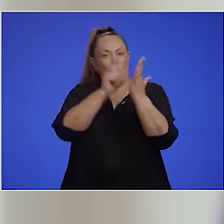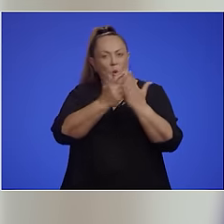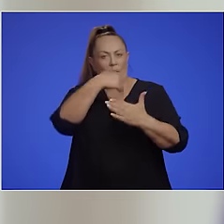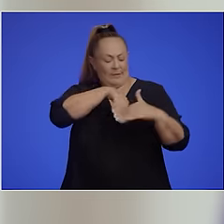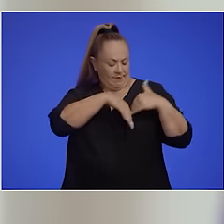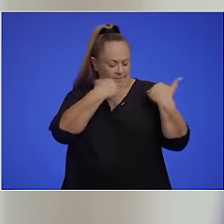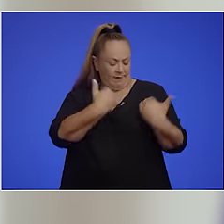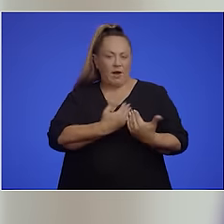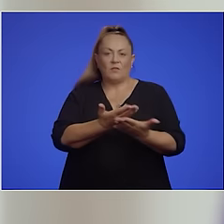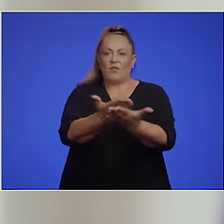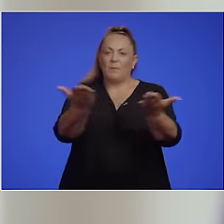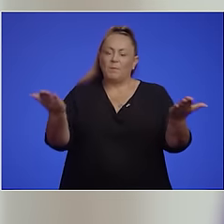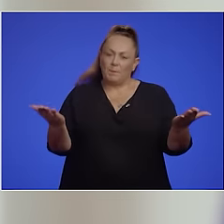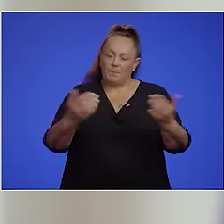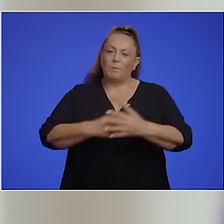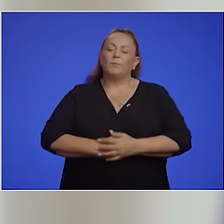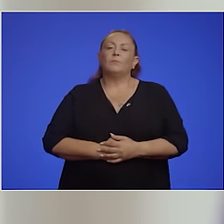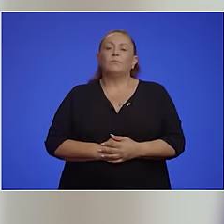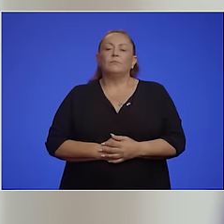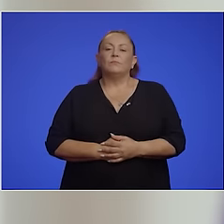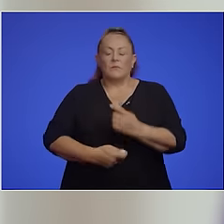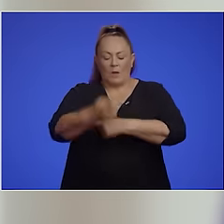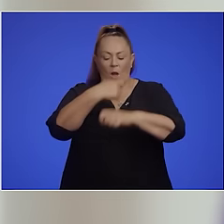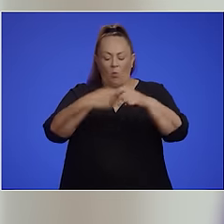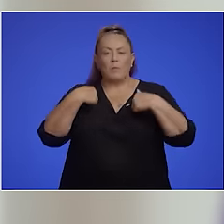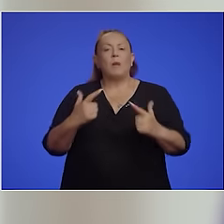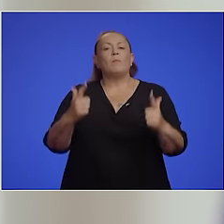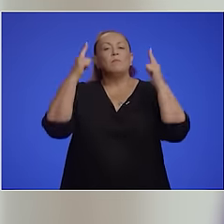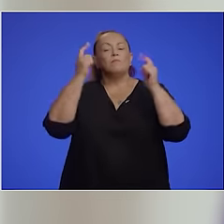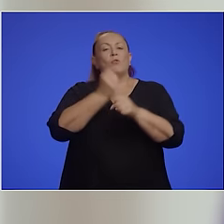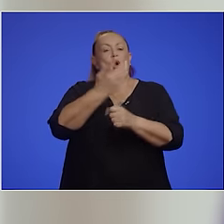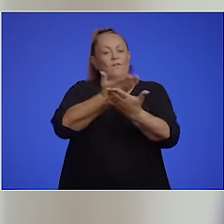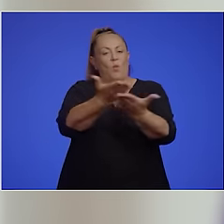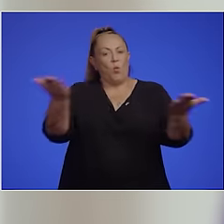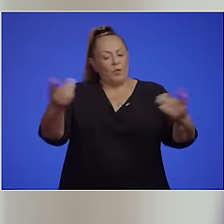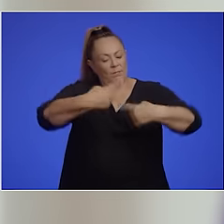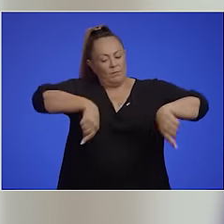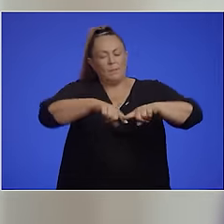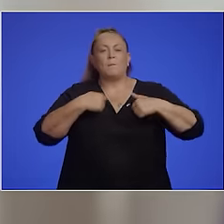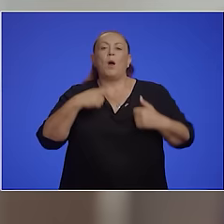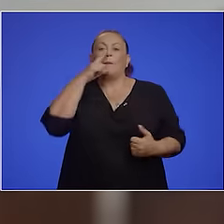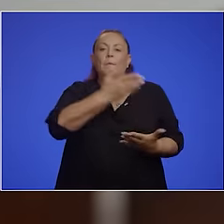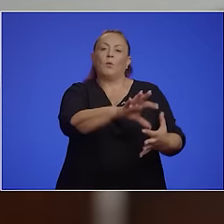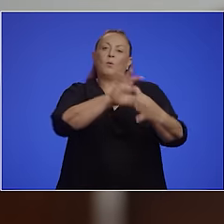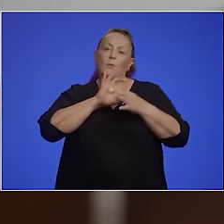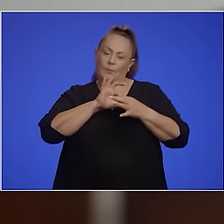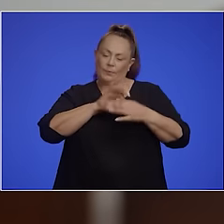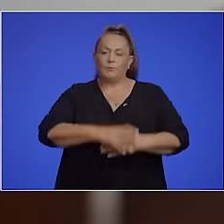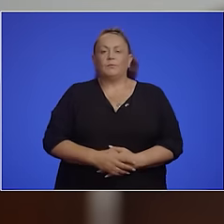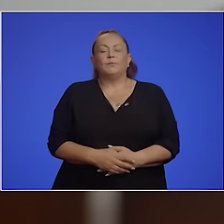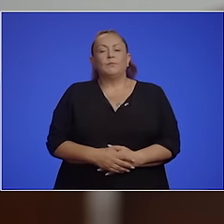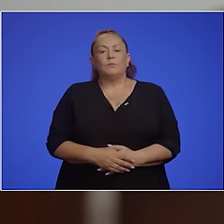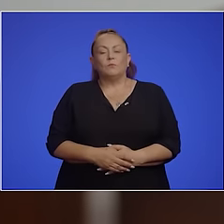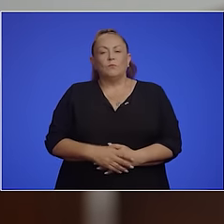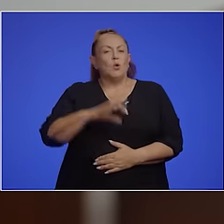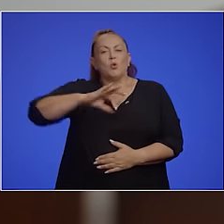writing it on their hearts. Then I will be their God, and they shall be my people. There will